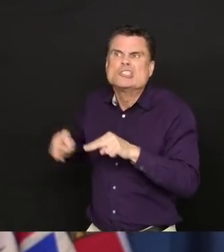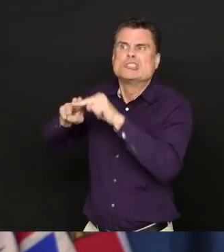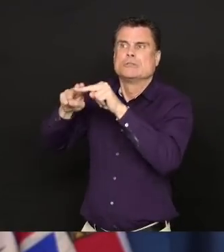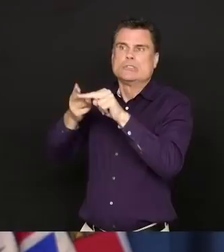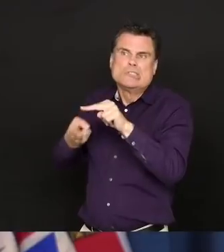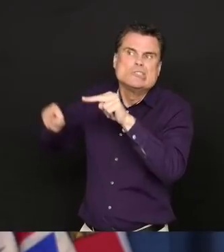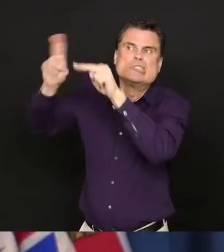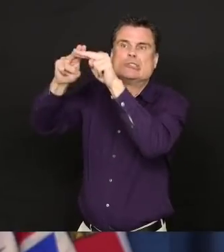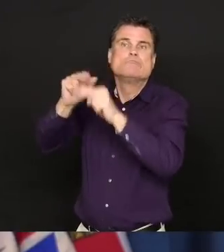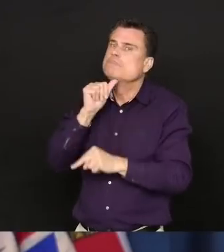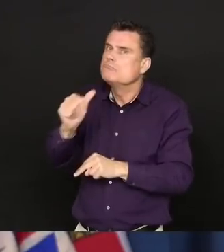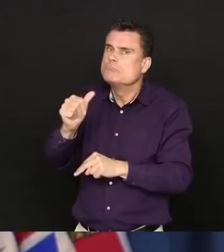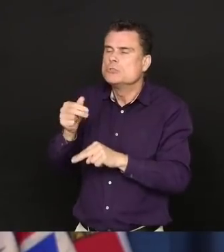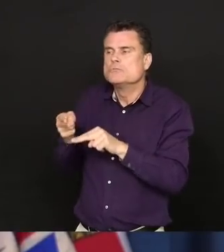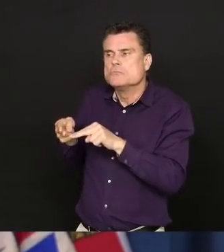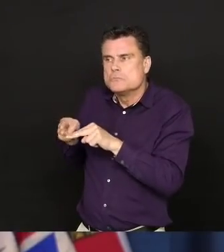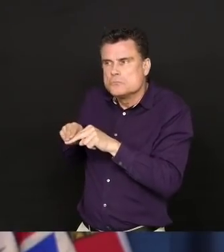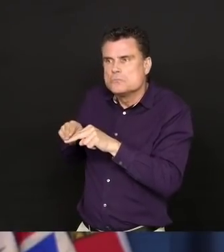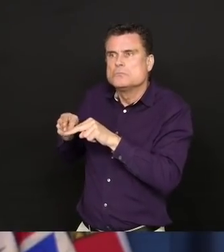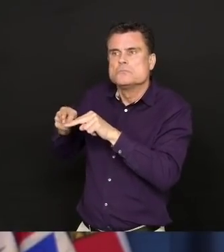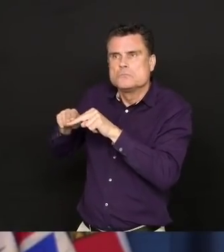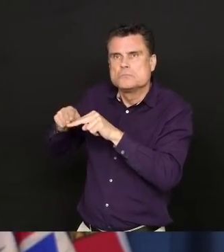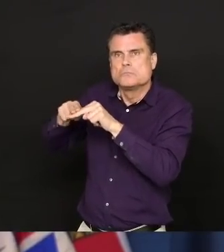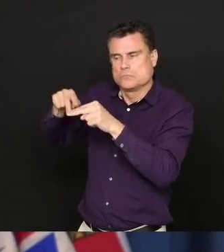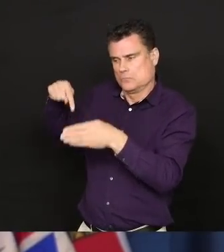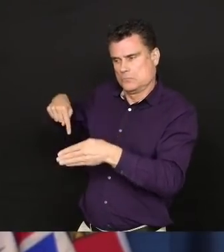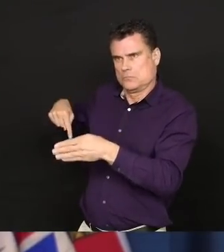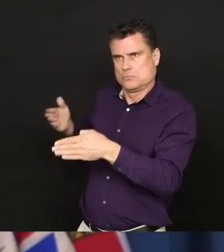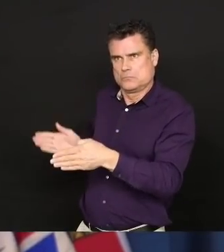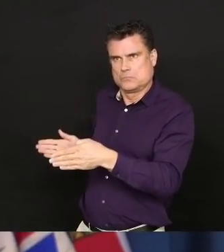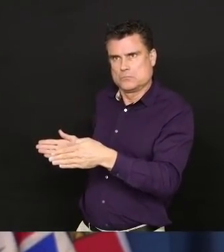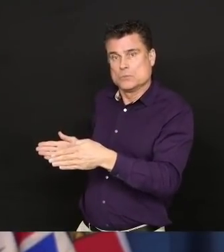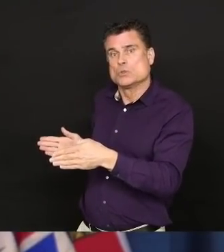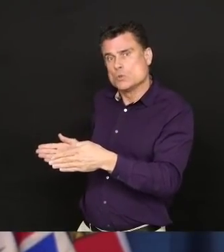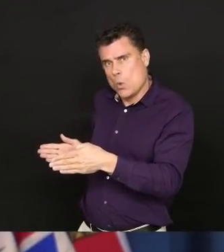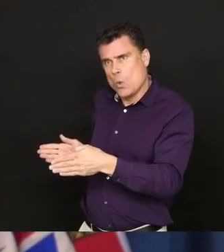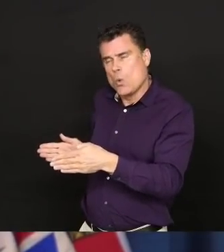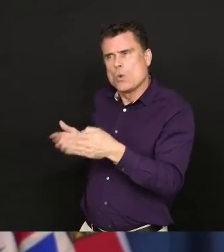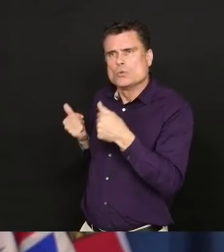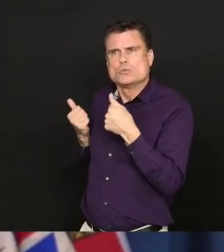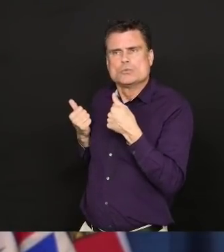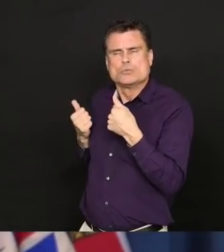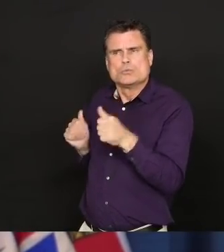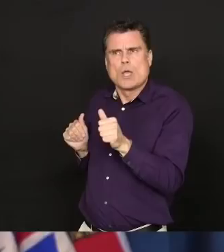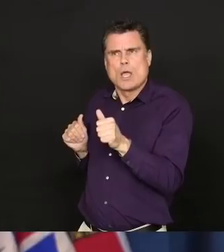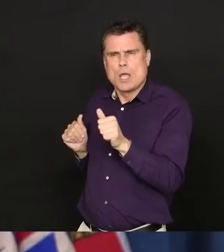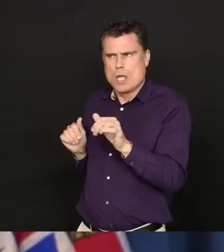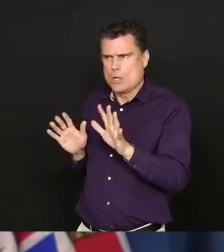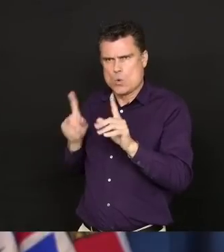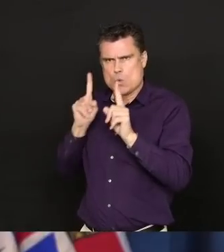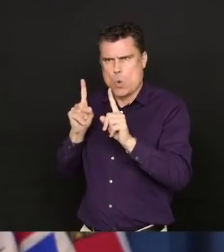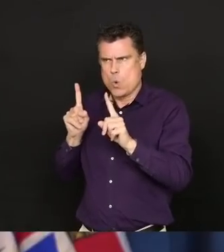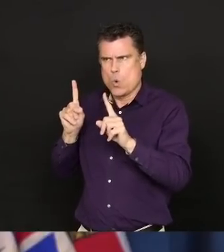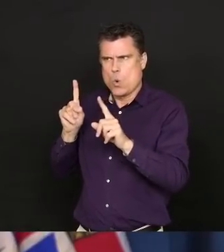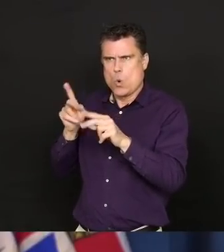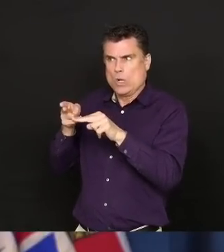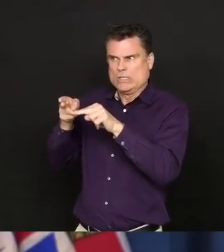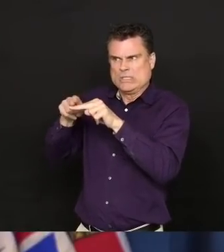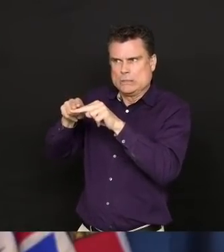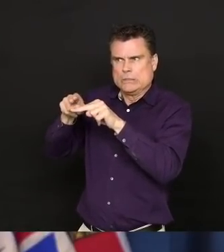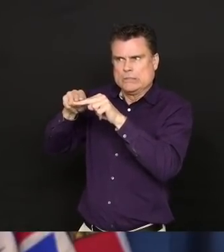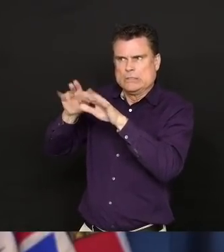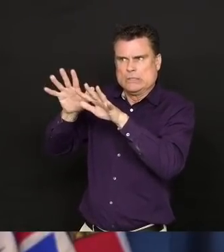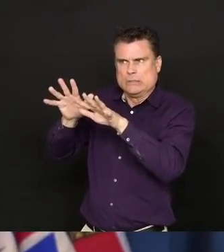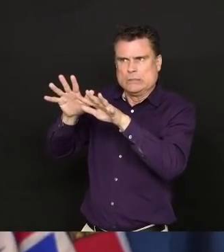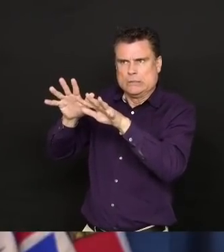to be overwhelmed and that we're able to care for everybody else who needs health care as well. But there are many, many things we are not in